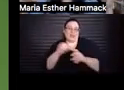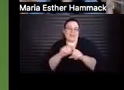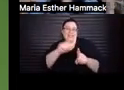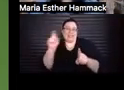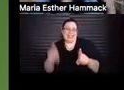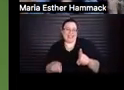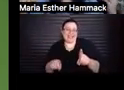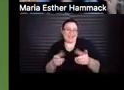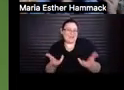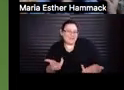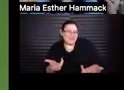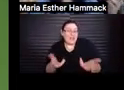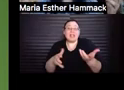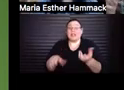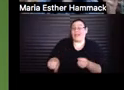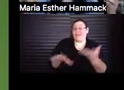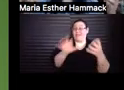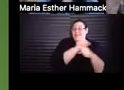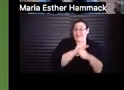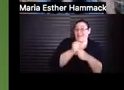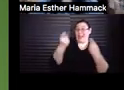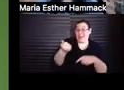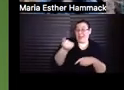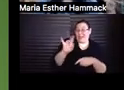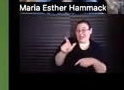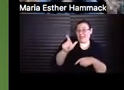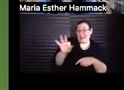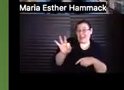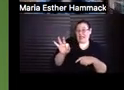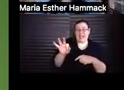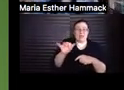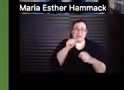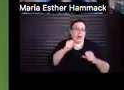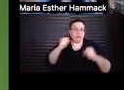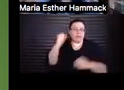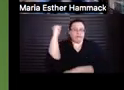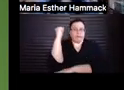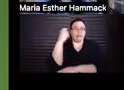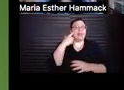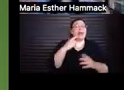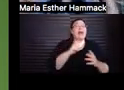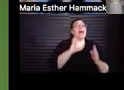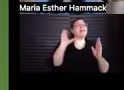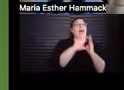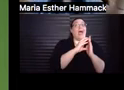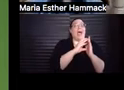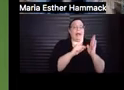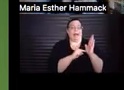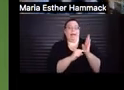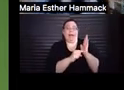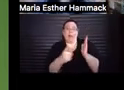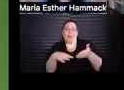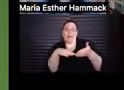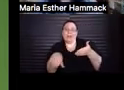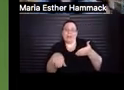this abolition of slavery in 1829 was very fragile because they added one exception that allowed